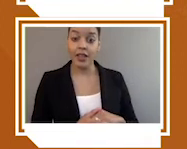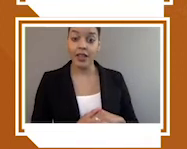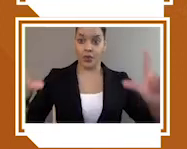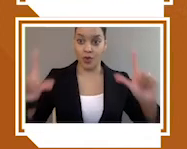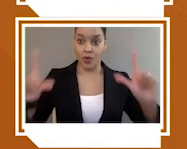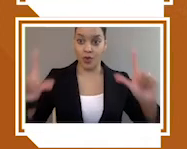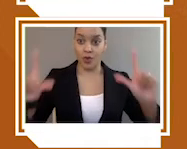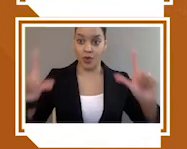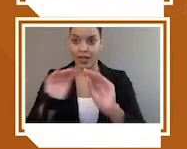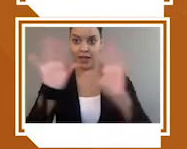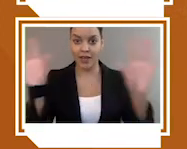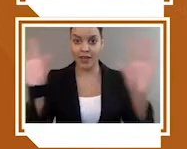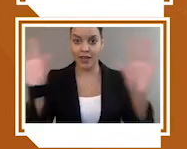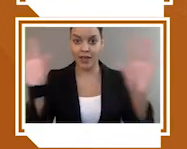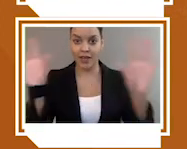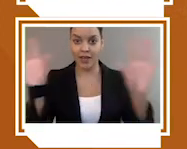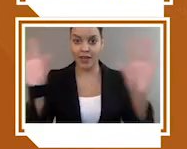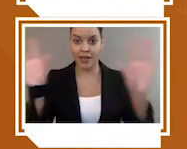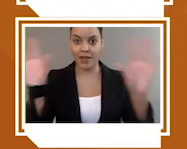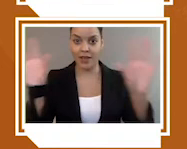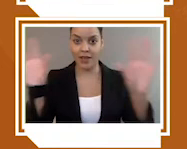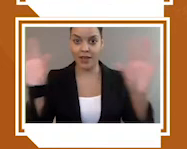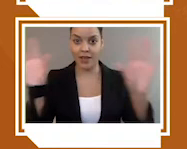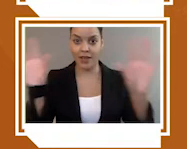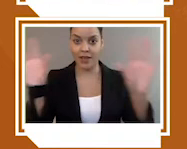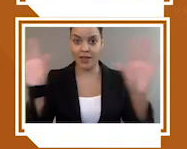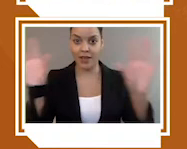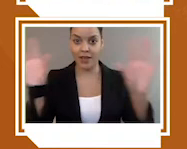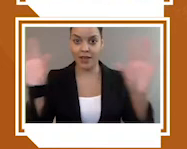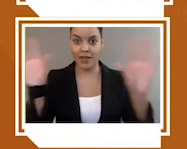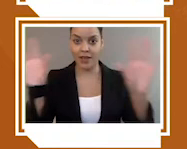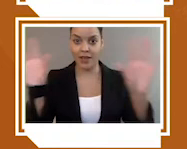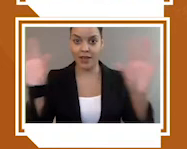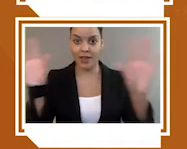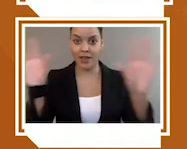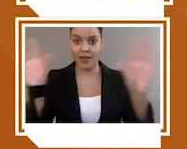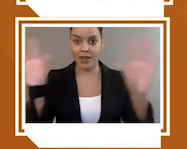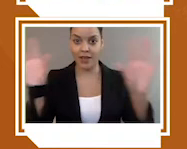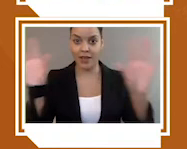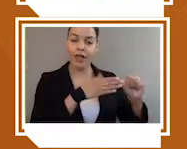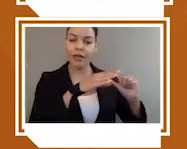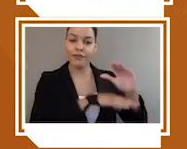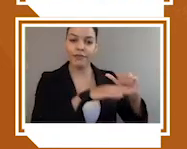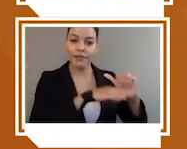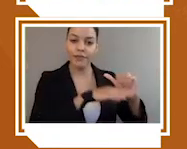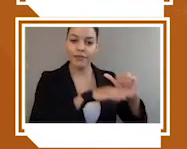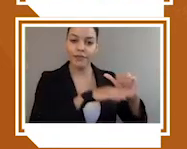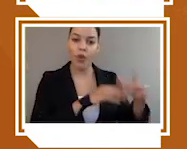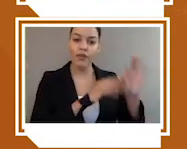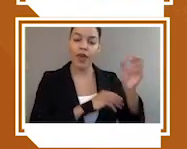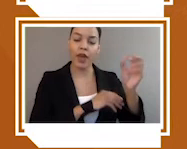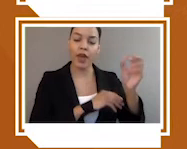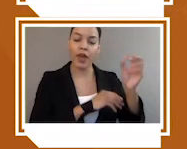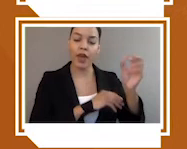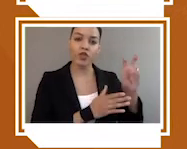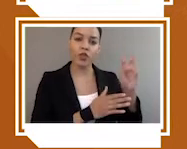The Right Wing Heritage Foundation, after examining 36 years of mail-in ballots, only found 1,285 cases of voter fraud out of